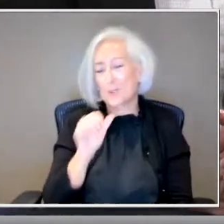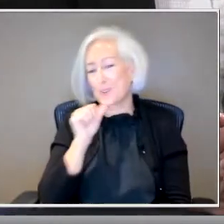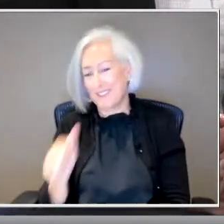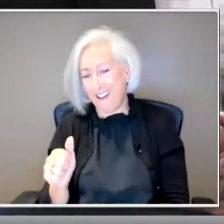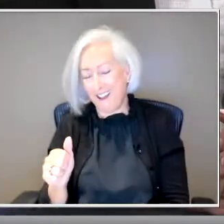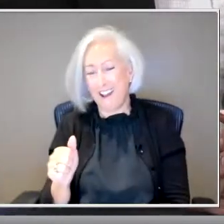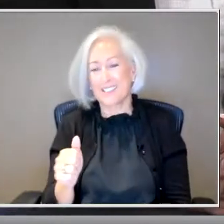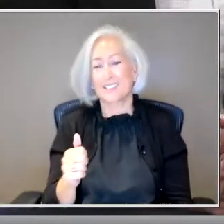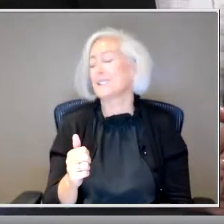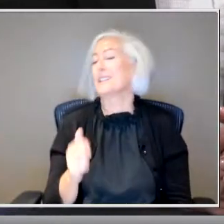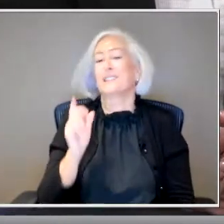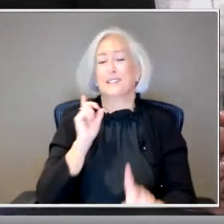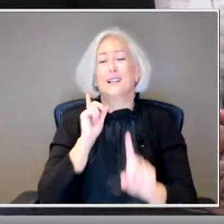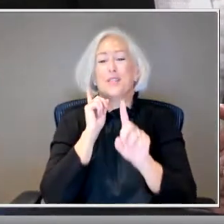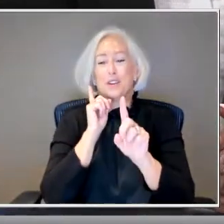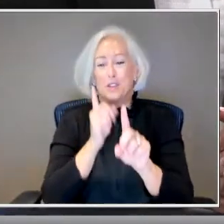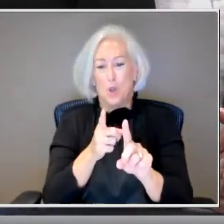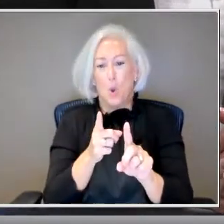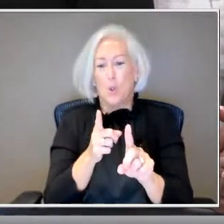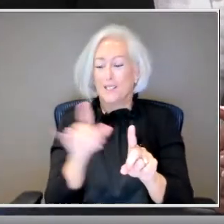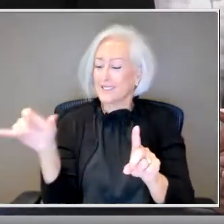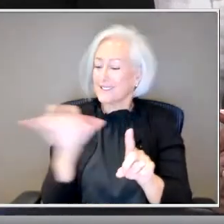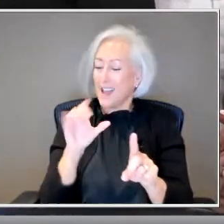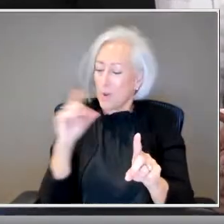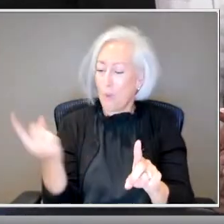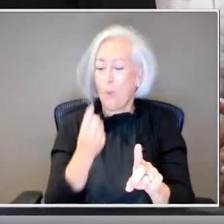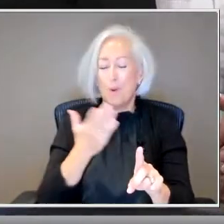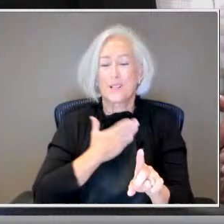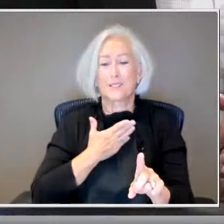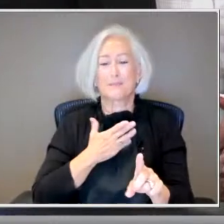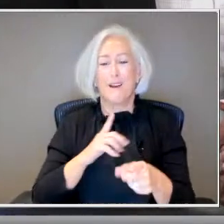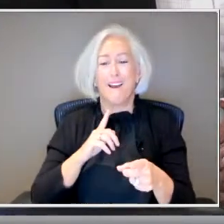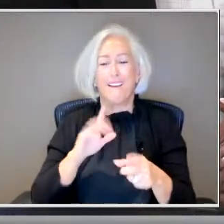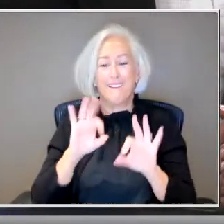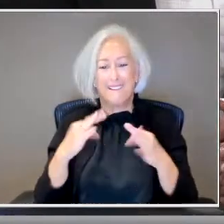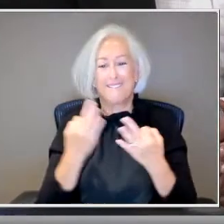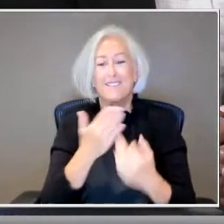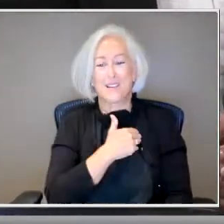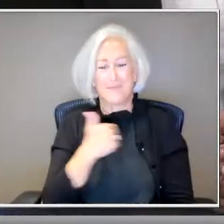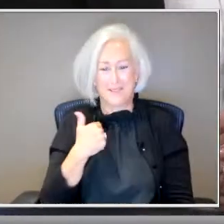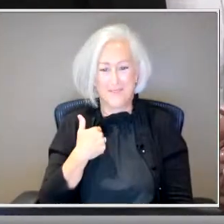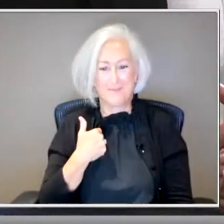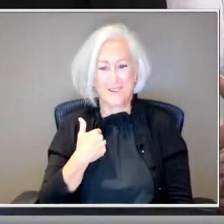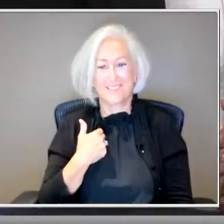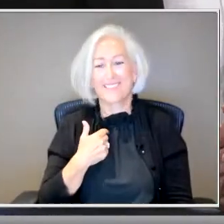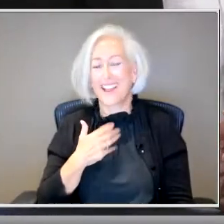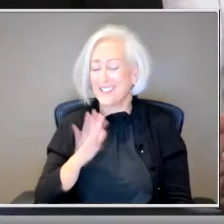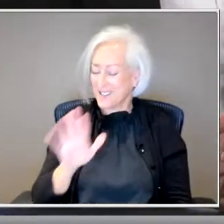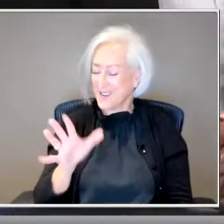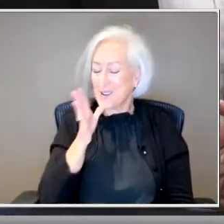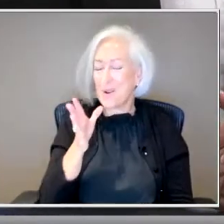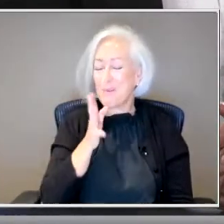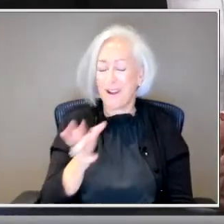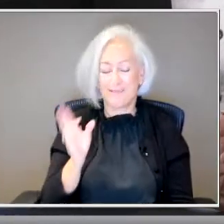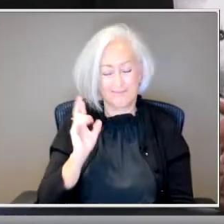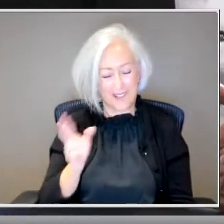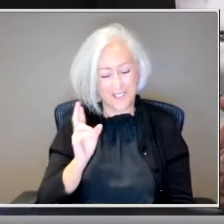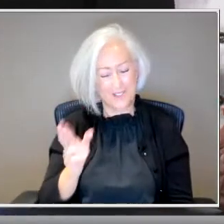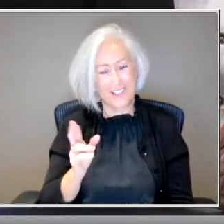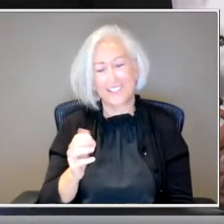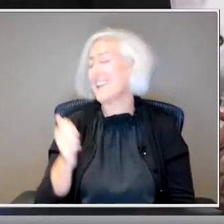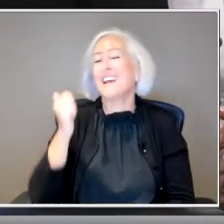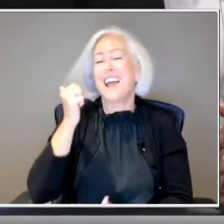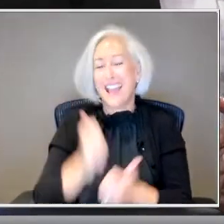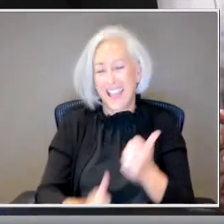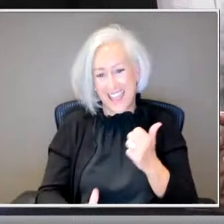in like it's a family member's heart or a very close friend's heart. It's your mom's best friend. Yes. So I take every procedure seriously, but yes, that added a little